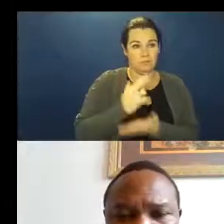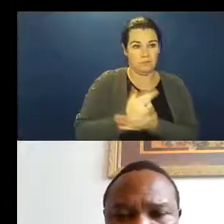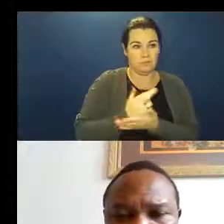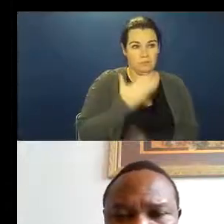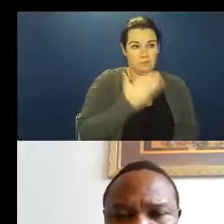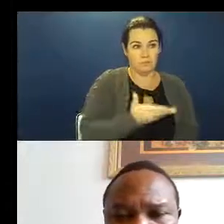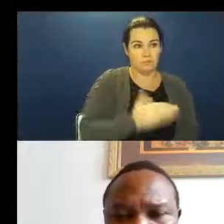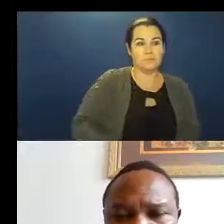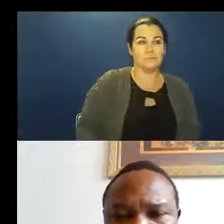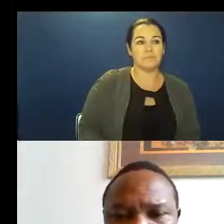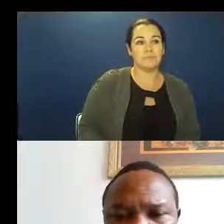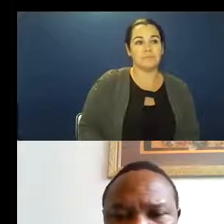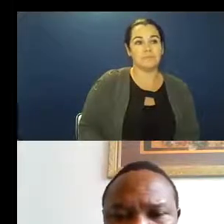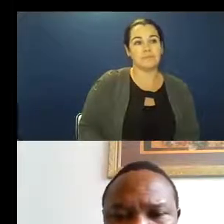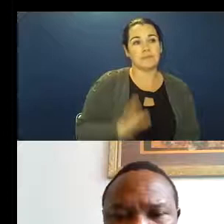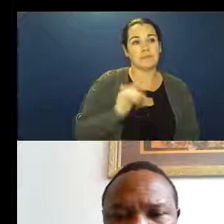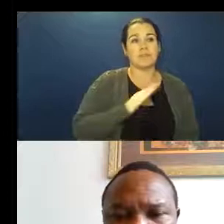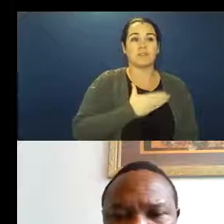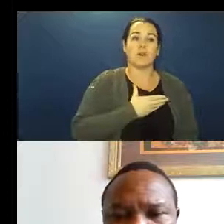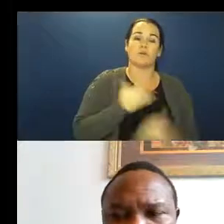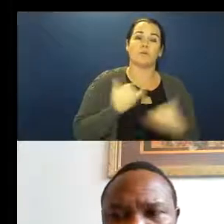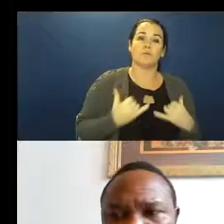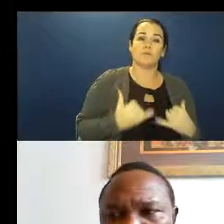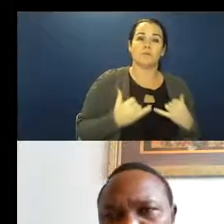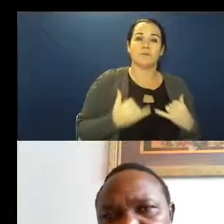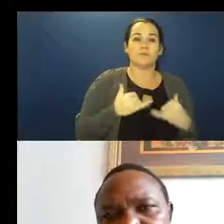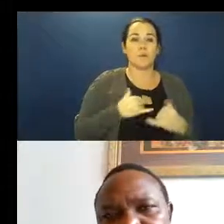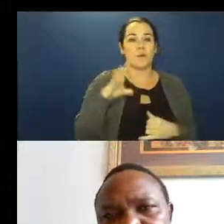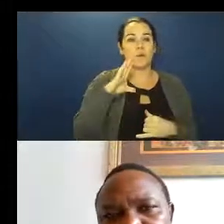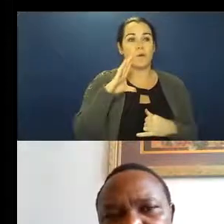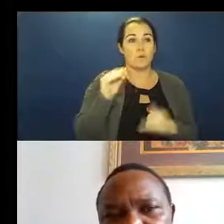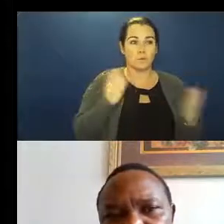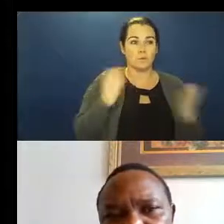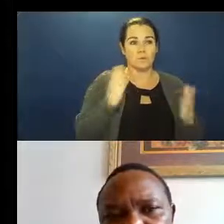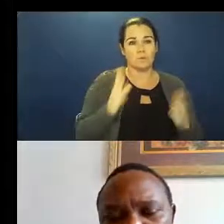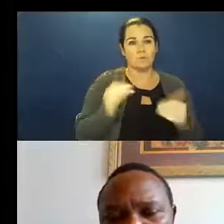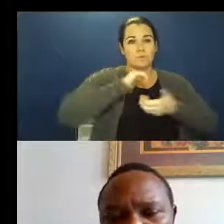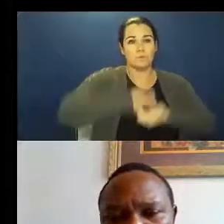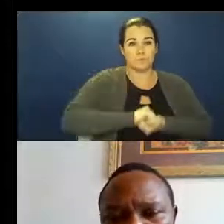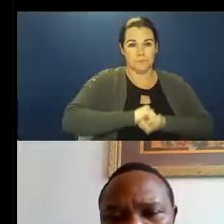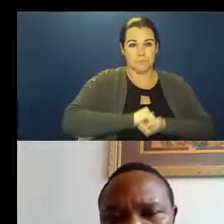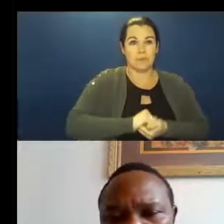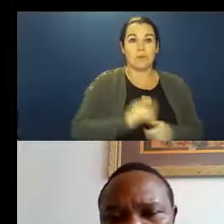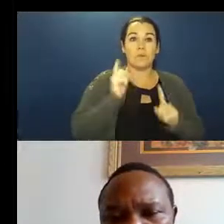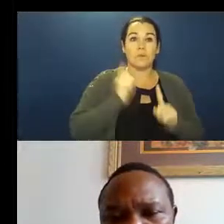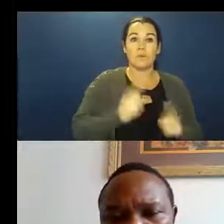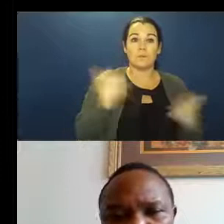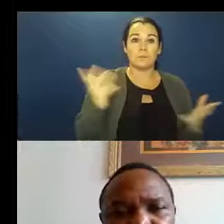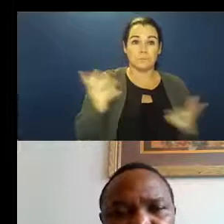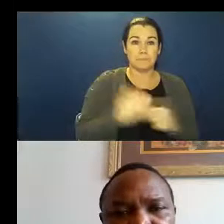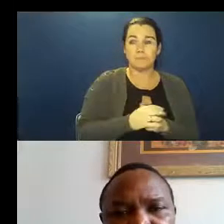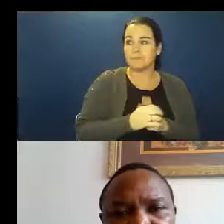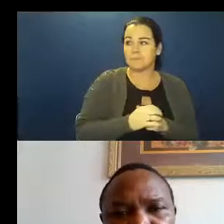emerging co-service practice model demonstration. So the goal of this particular project is